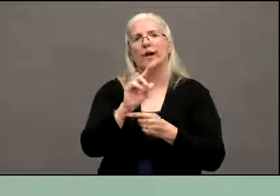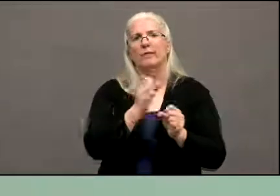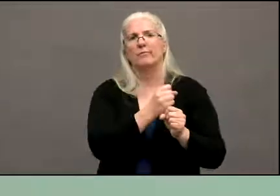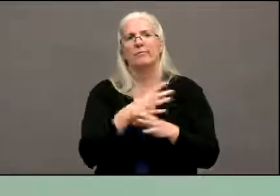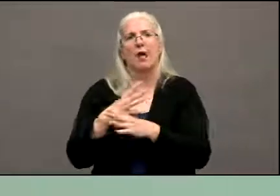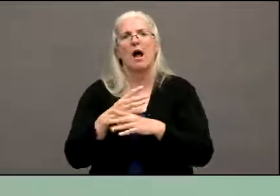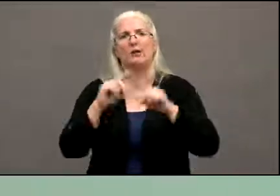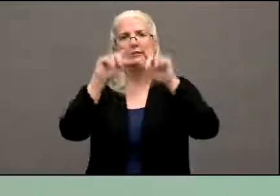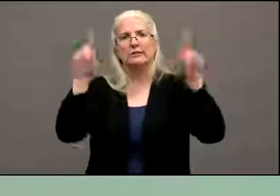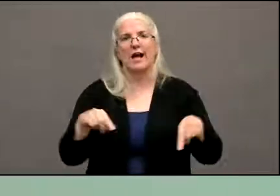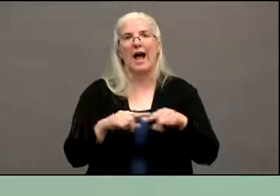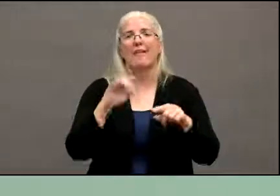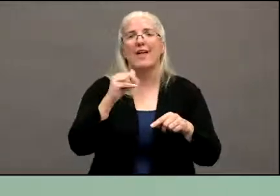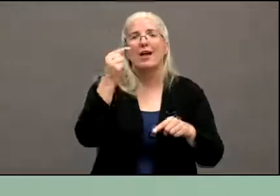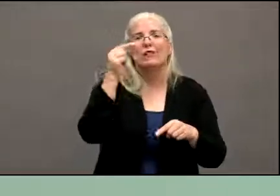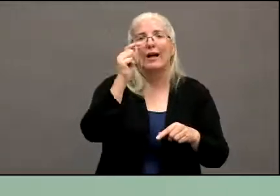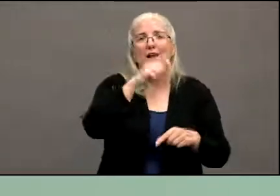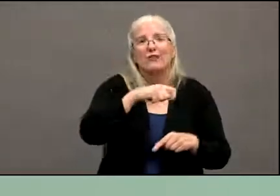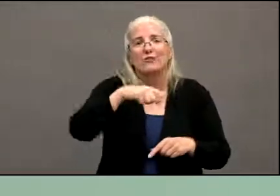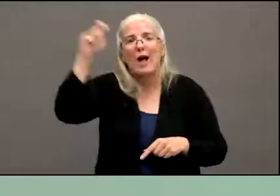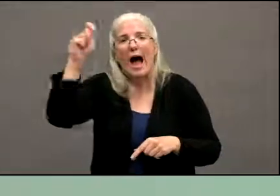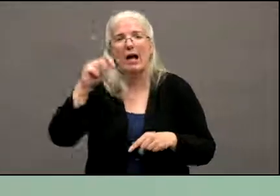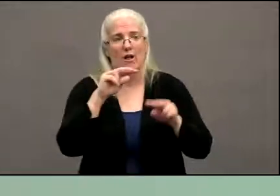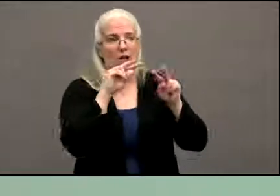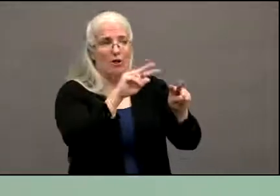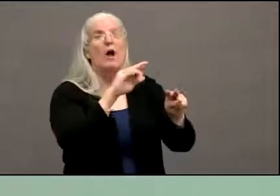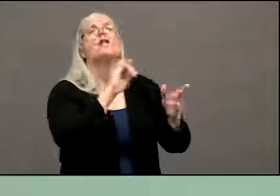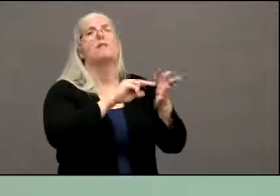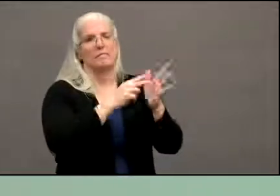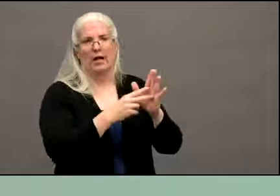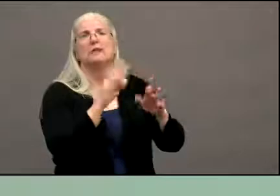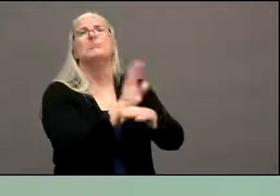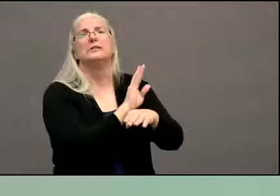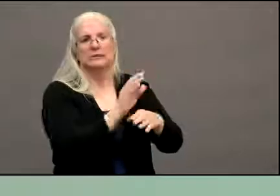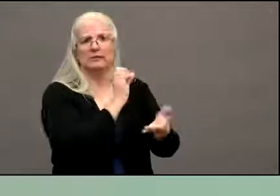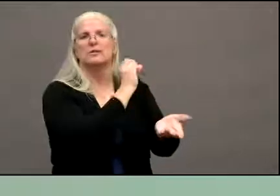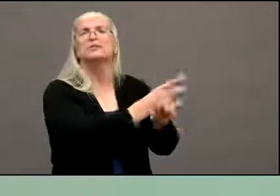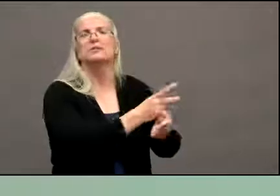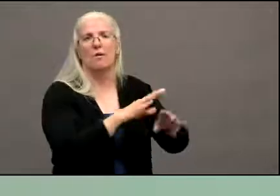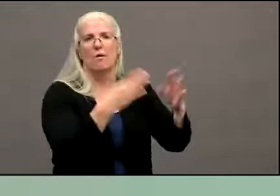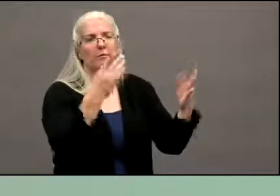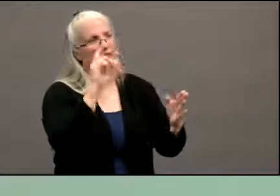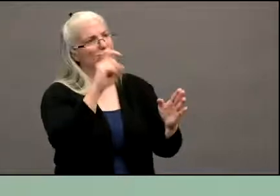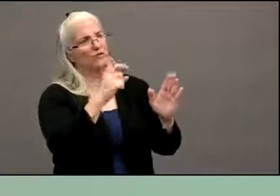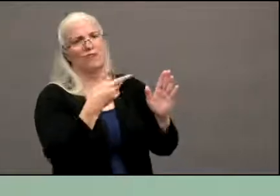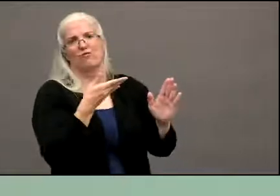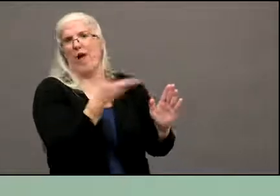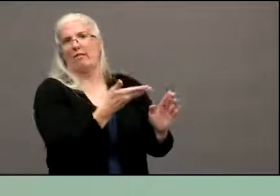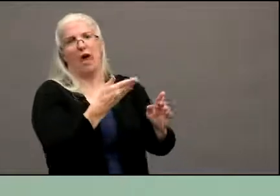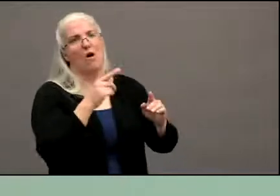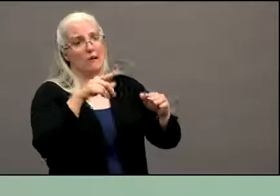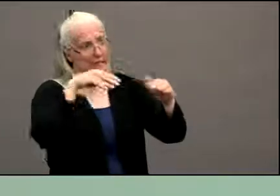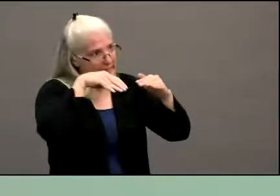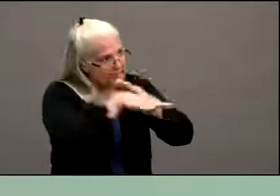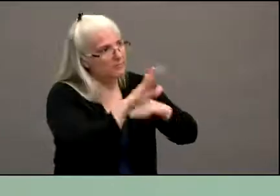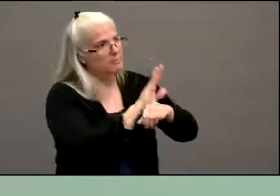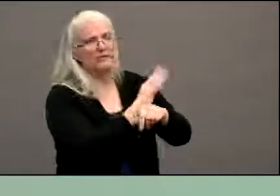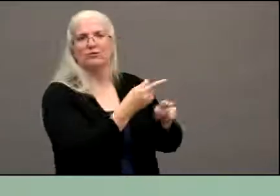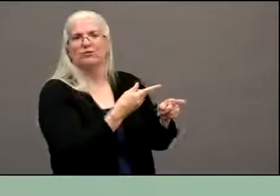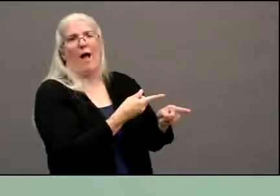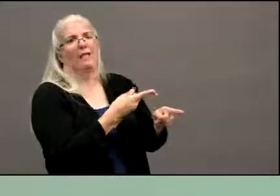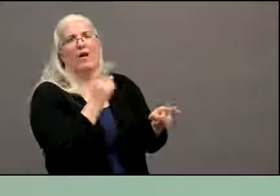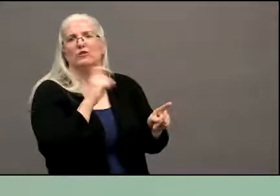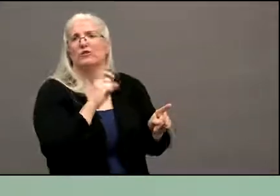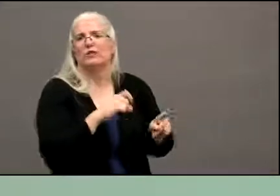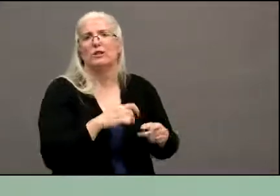that big check mark that says we're COVID prepared, should be at the front of the entrance, so that when you walk in, you know that they have a plan in